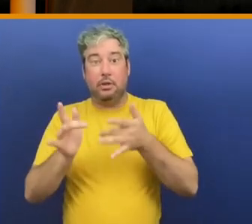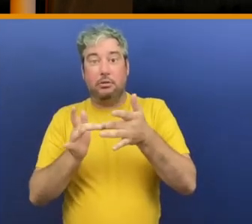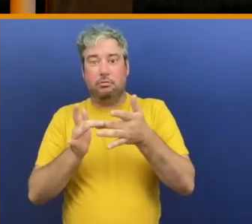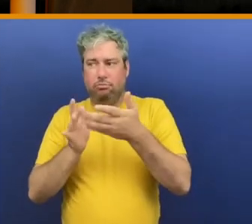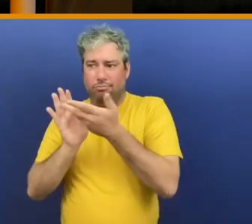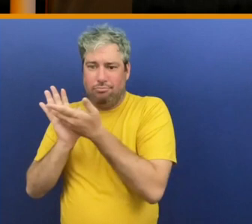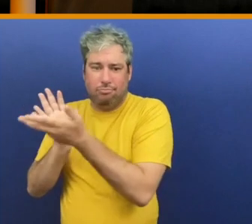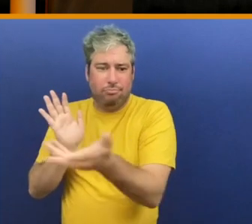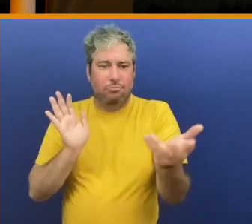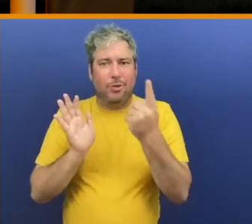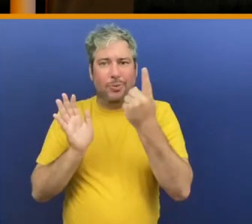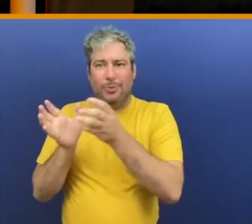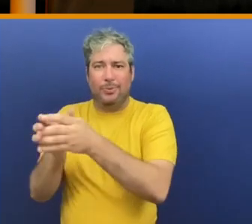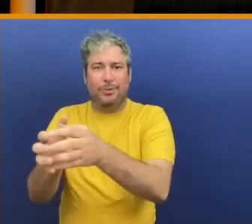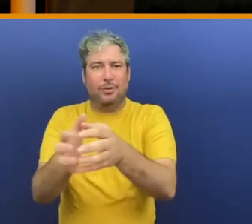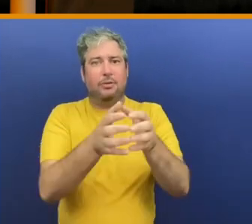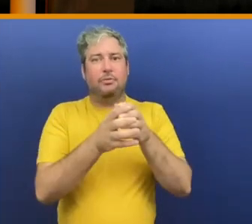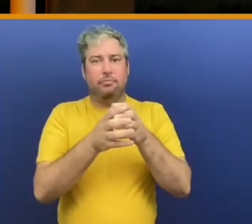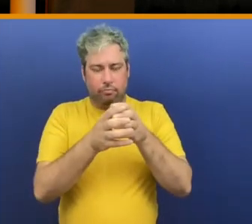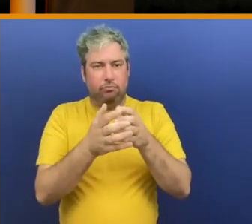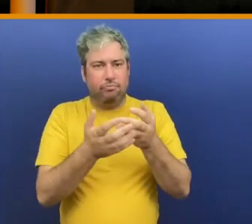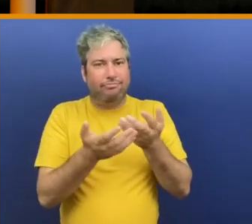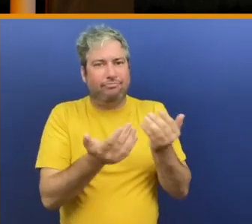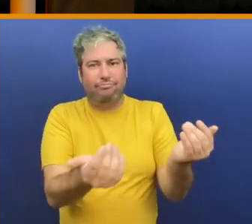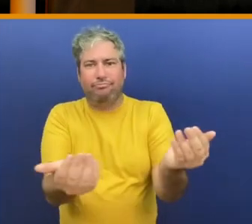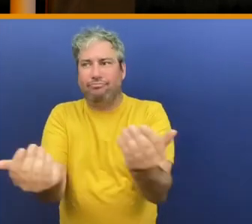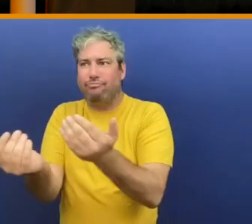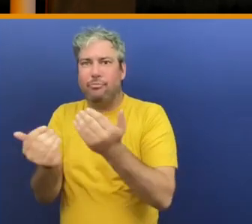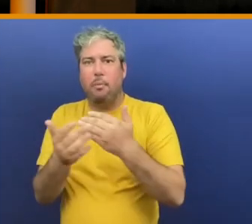there will be the right for...